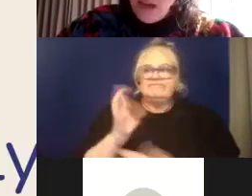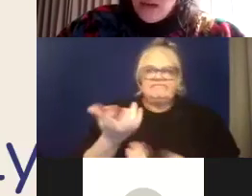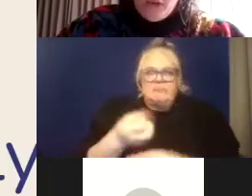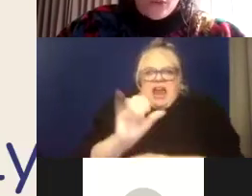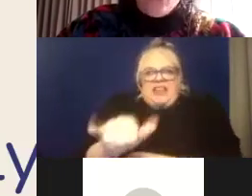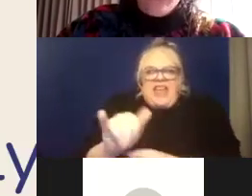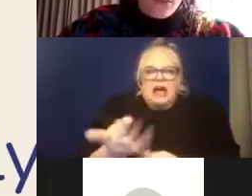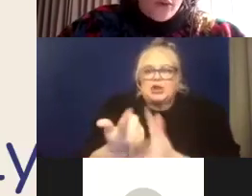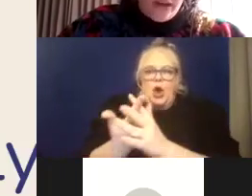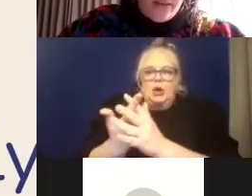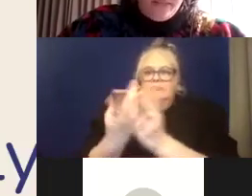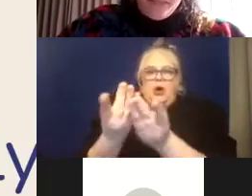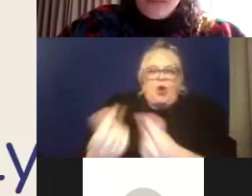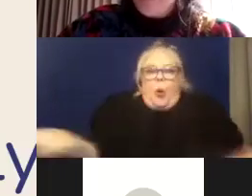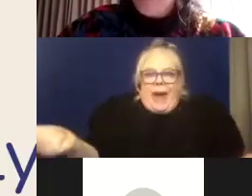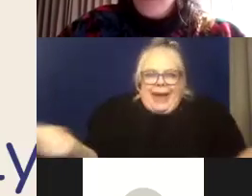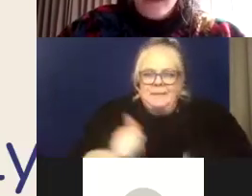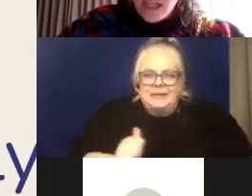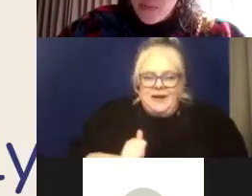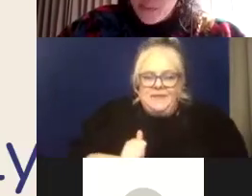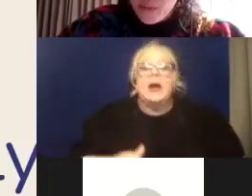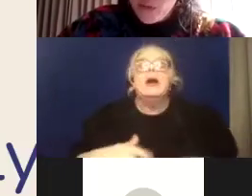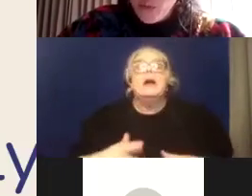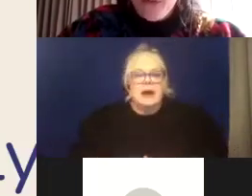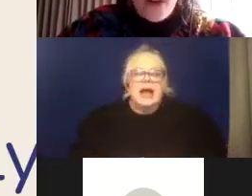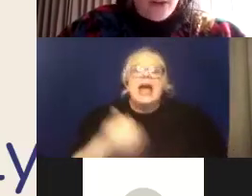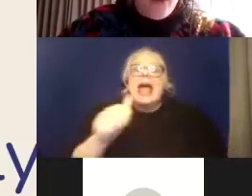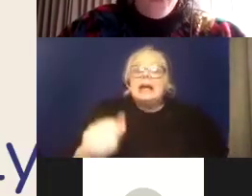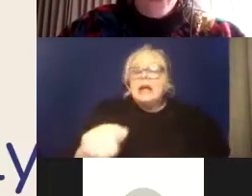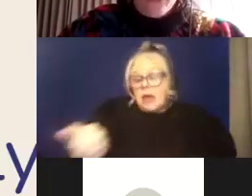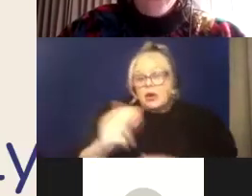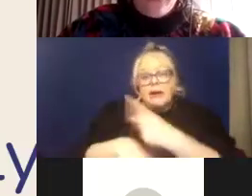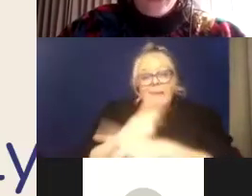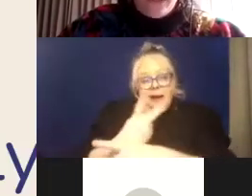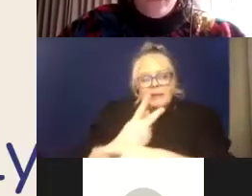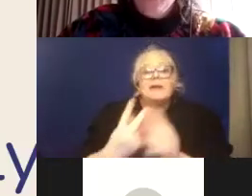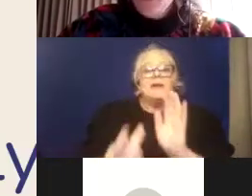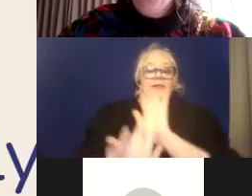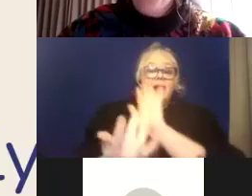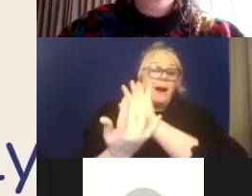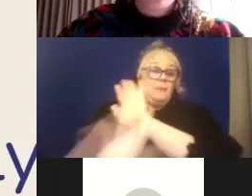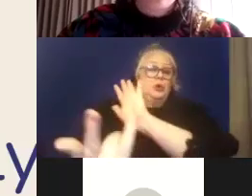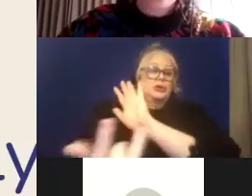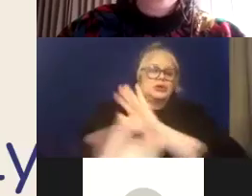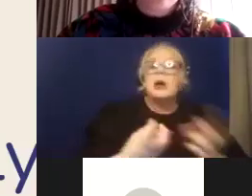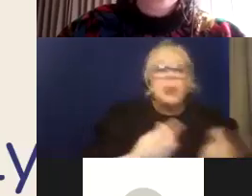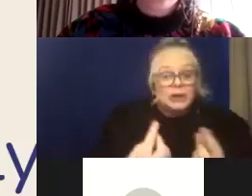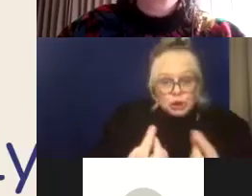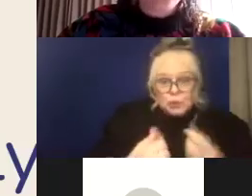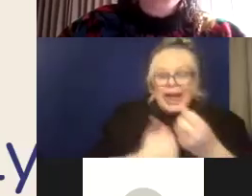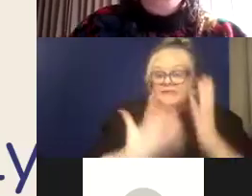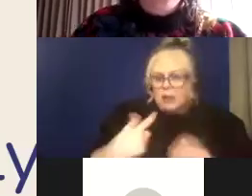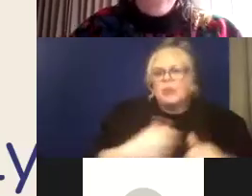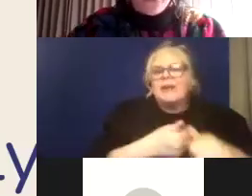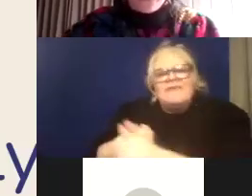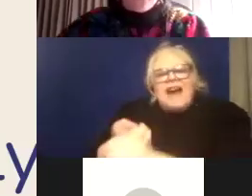the end of your role in supporting them. Like any other type of abuse, we follow the survivor's lead. But much like when survivors are